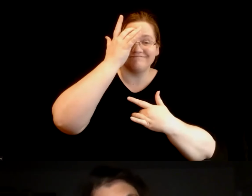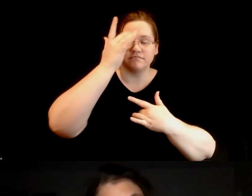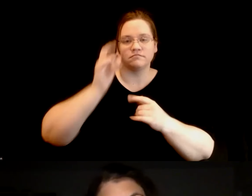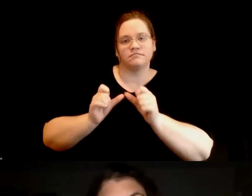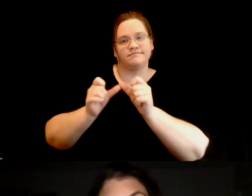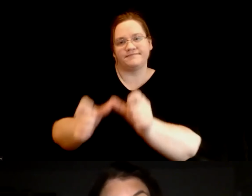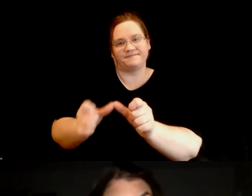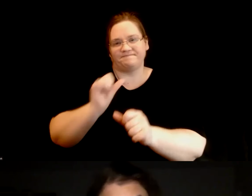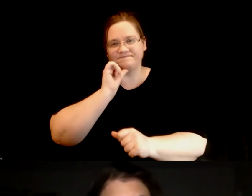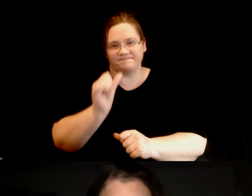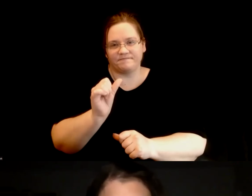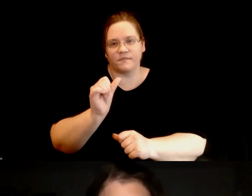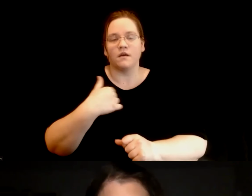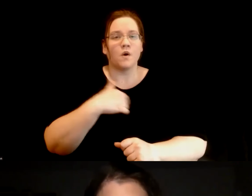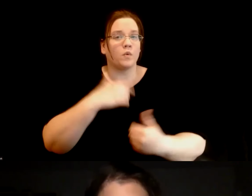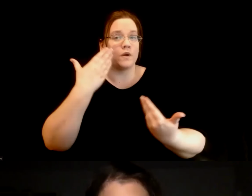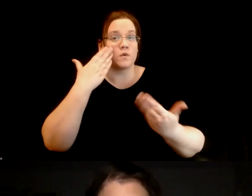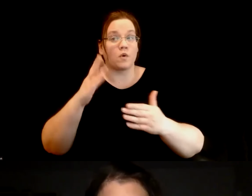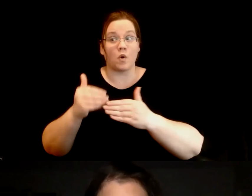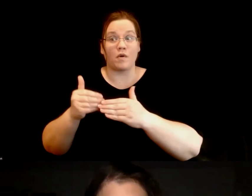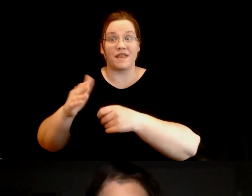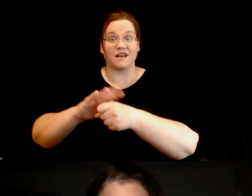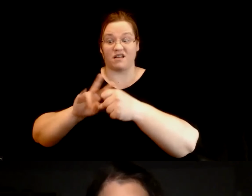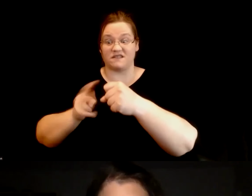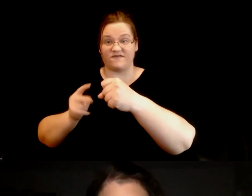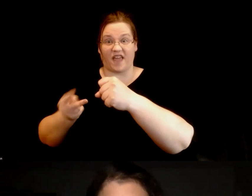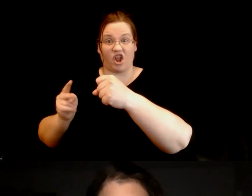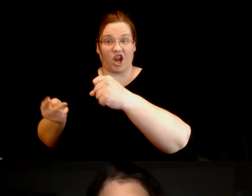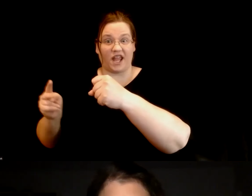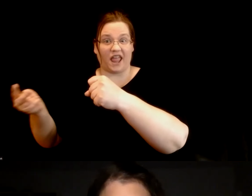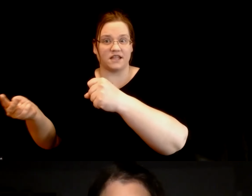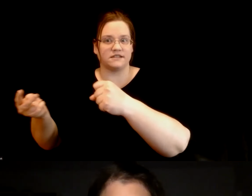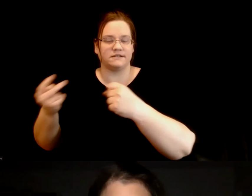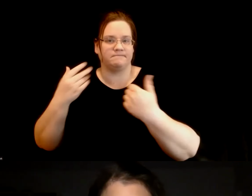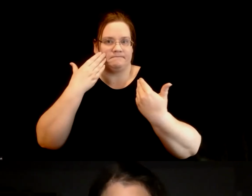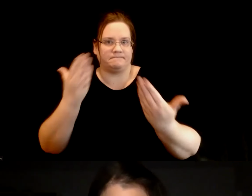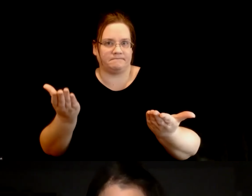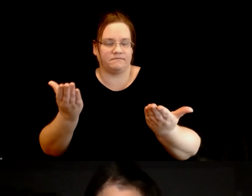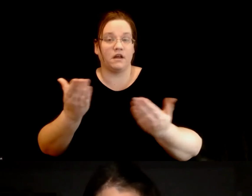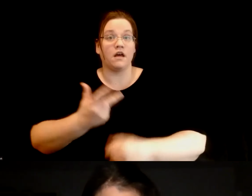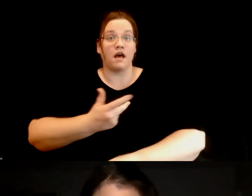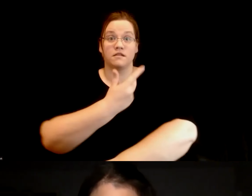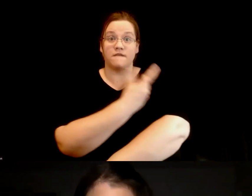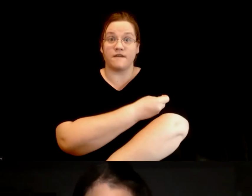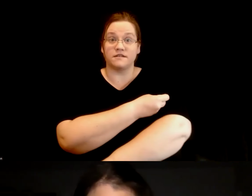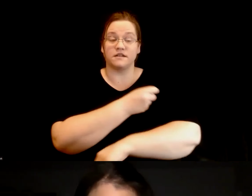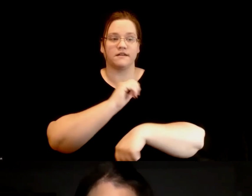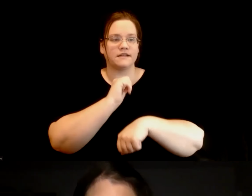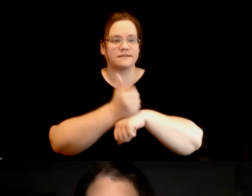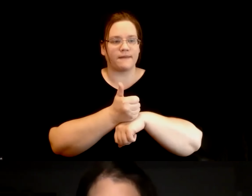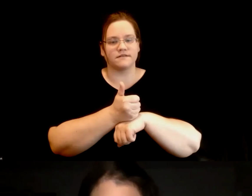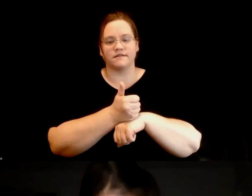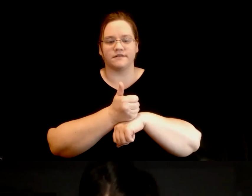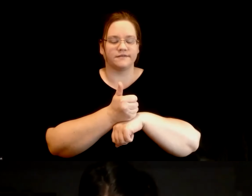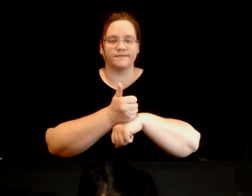like, we don't know what the next variants are going to be. And the vaccine, even though it's based off of like a